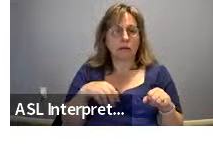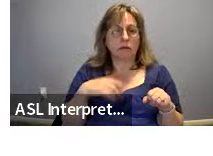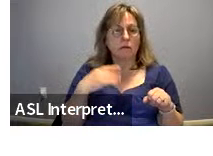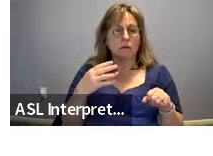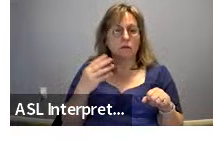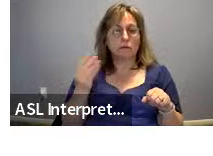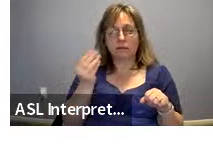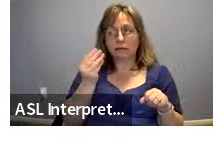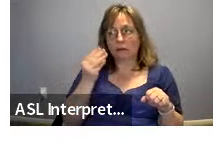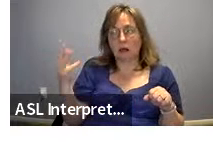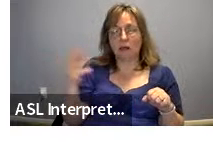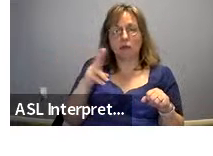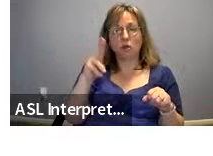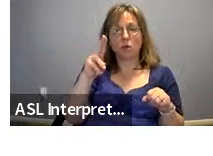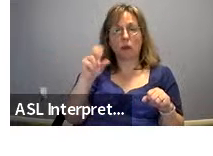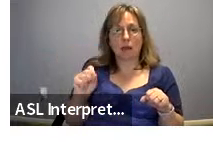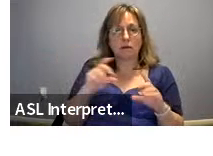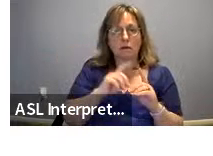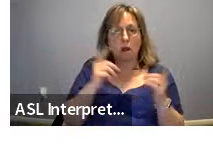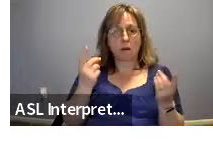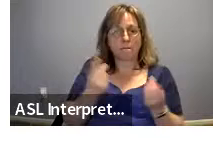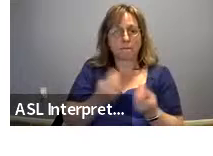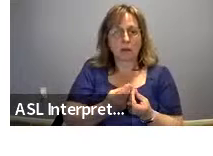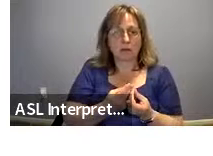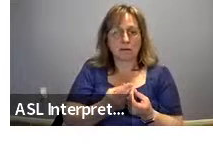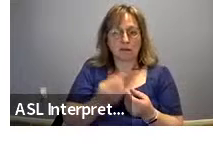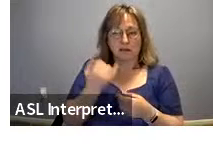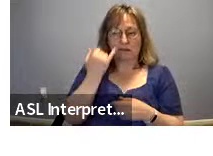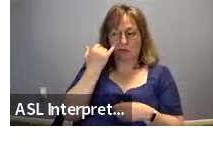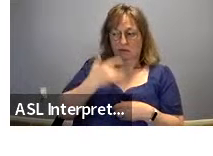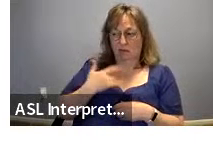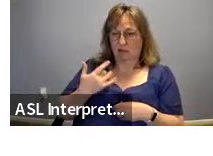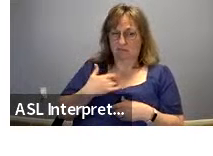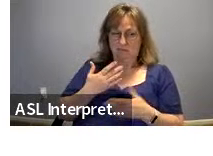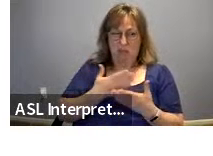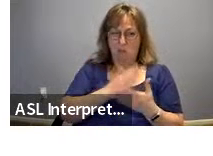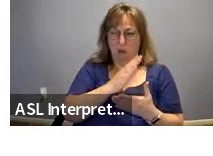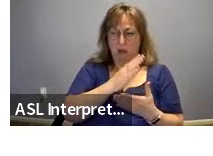U.S. Department know if you feel like your rights have been violated.